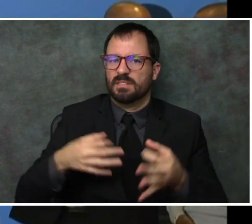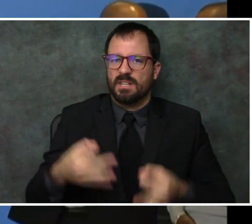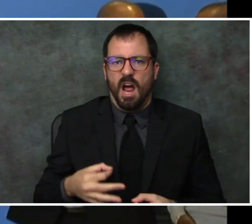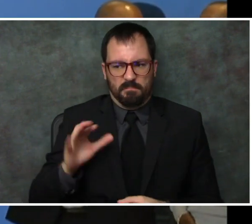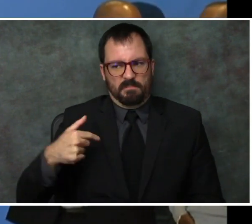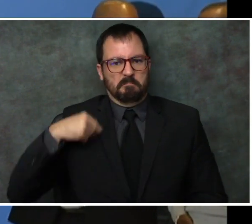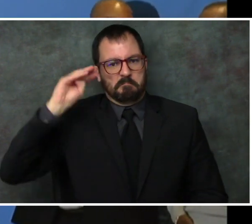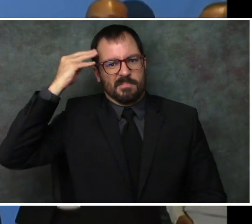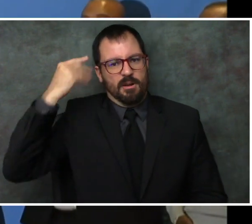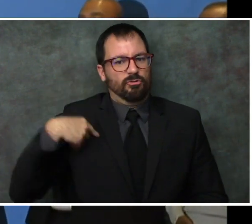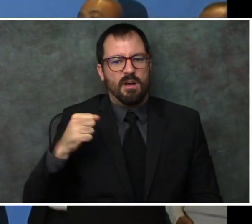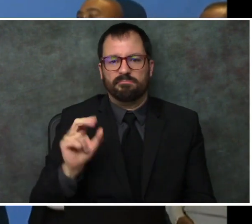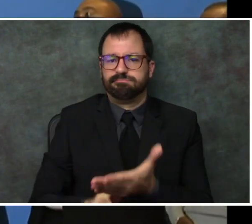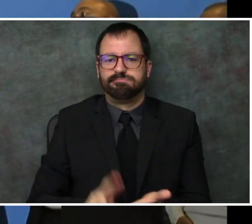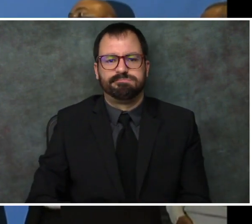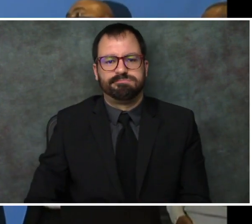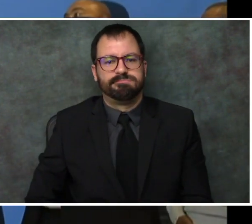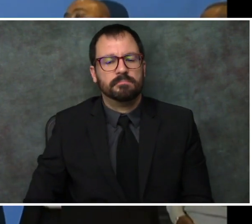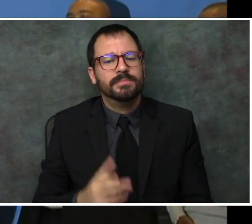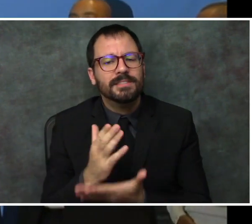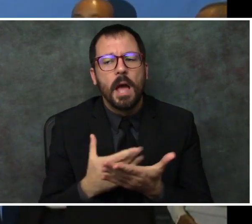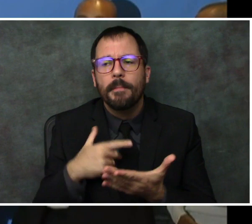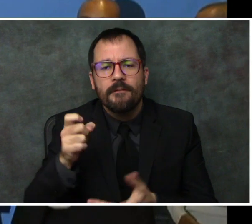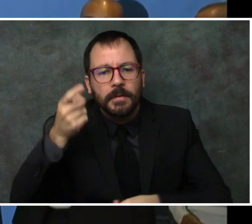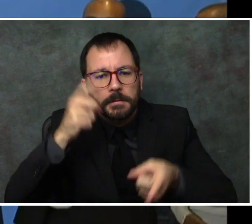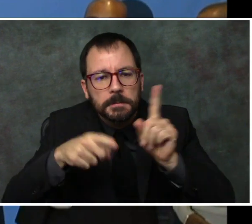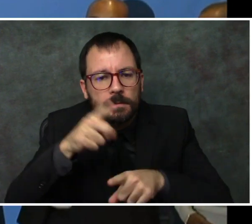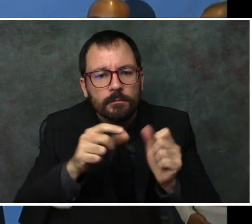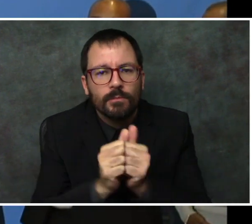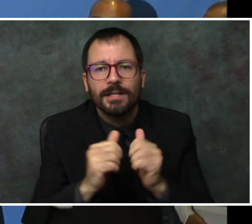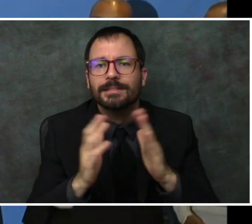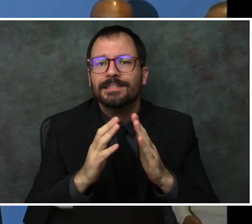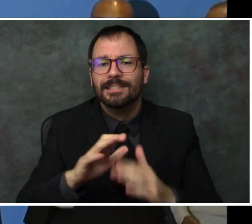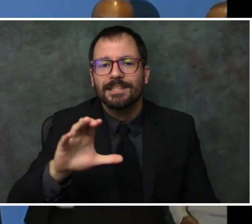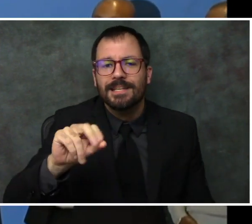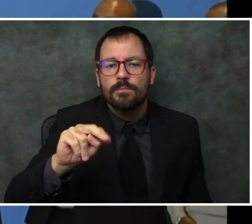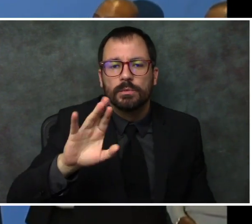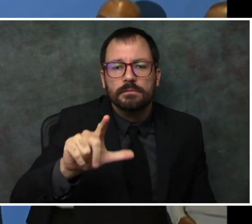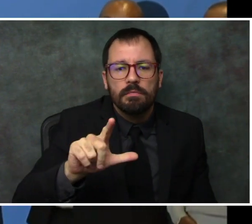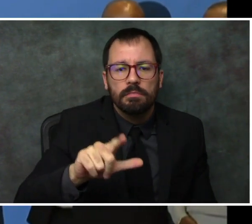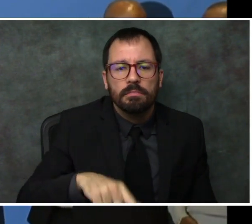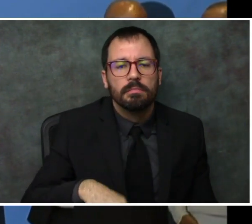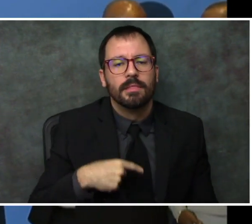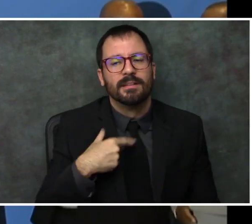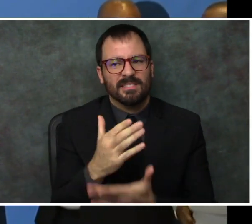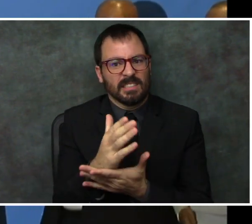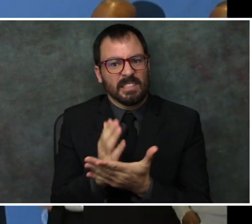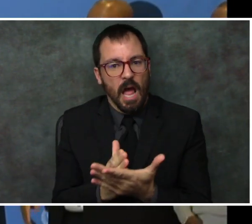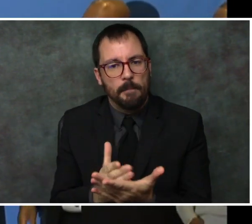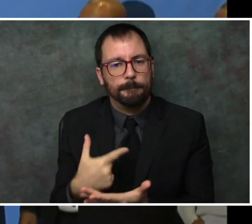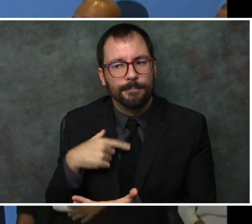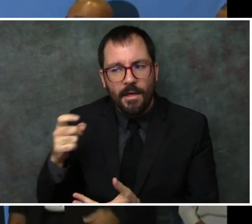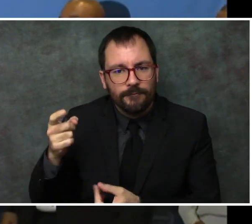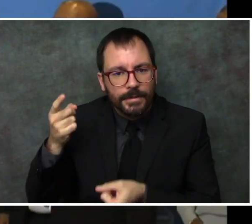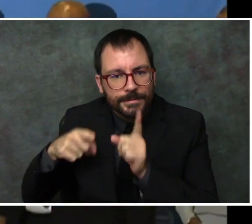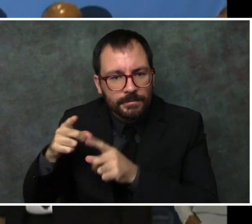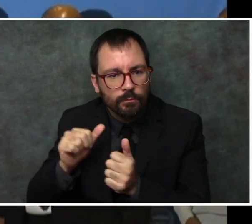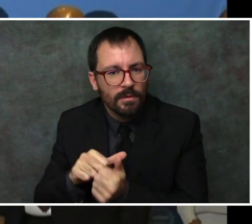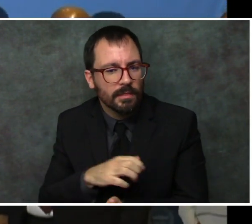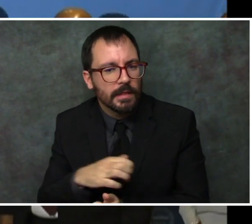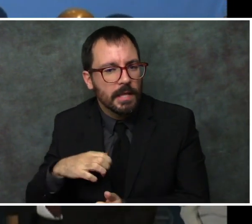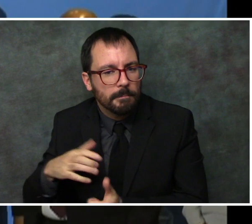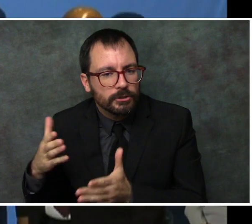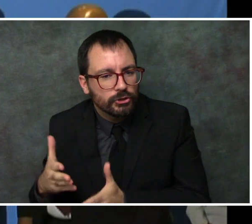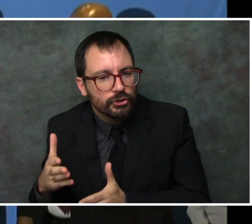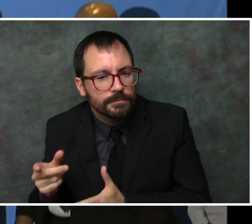that we'll need to work with the city council on, and then there's some implementation that the commissioner can do, as we talked about today. So there's different aspects of this